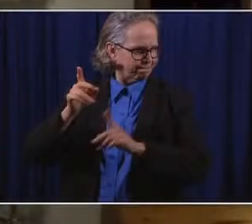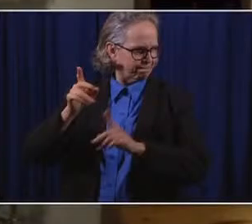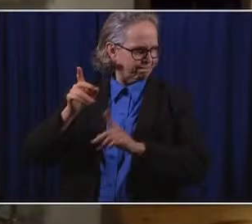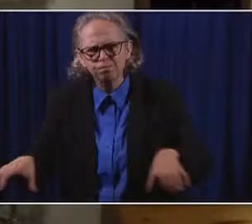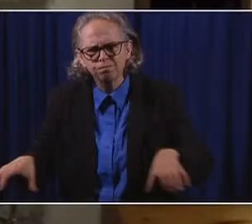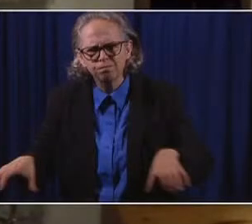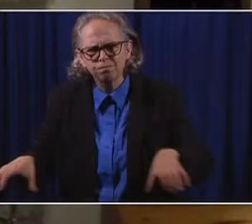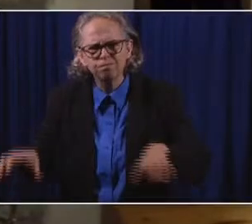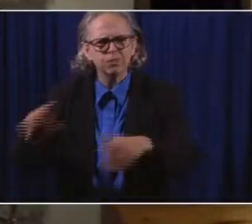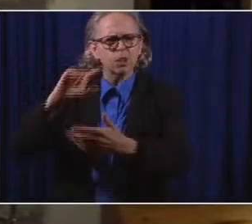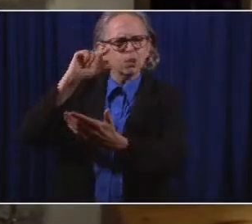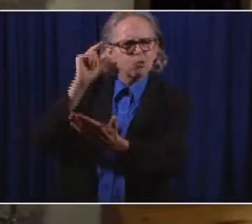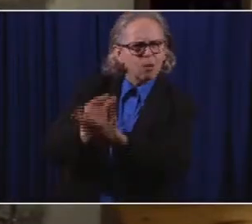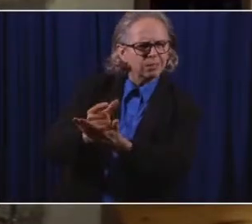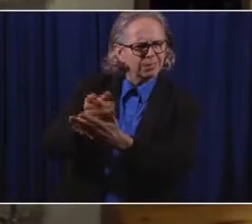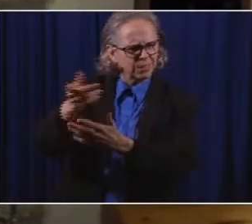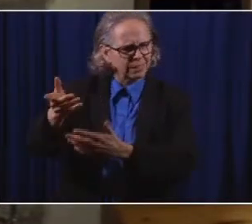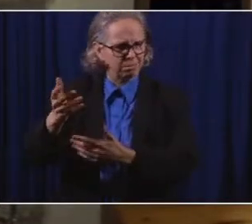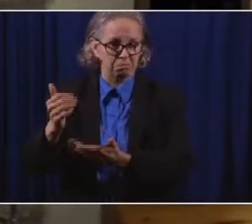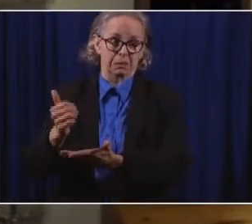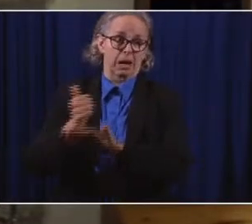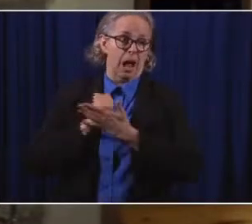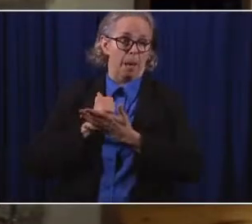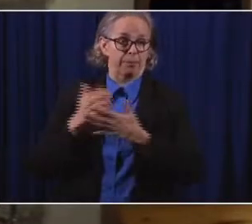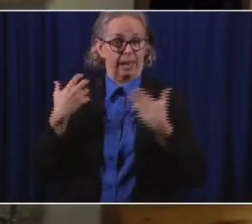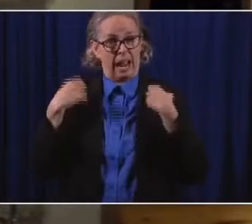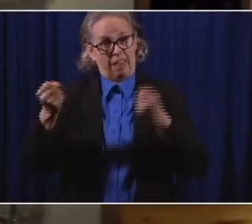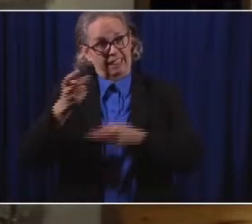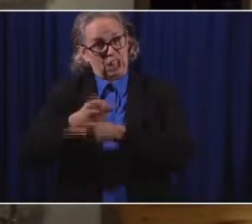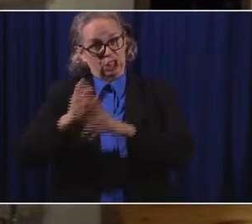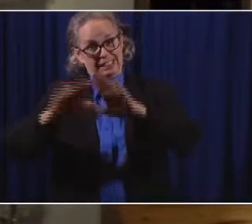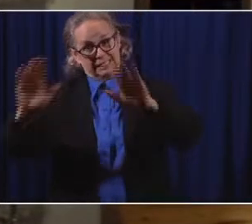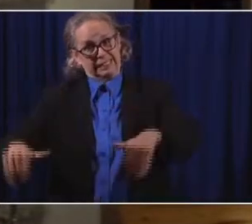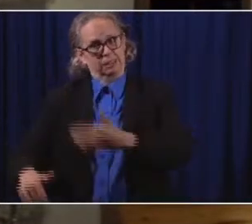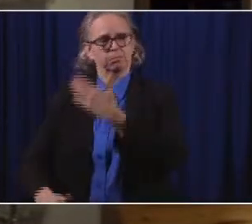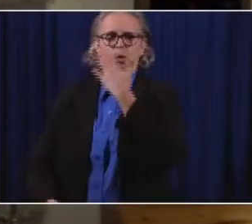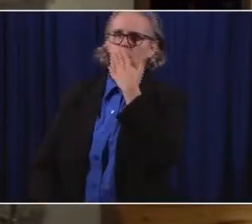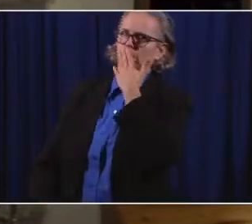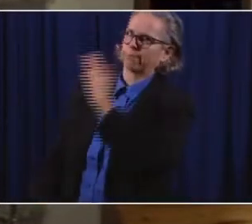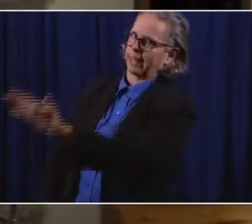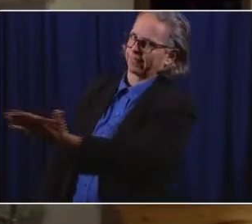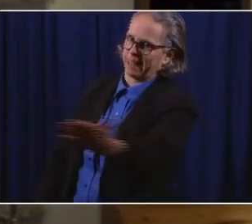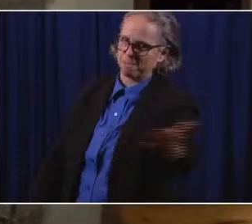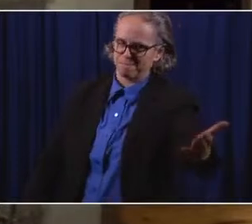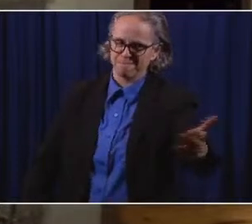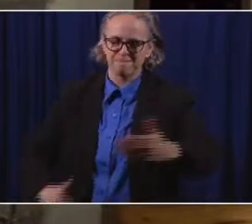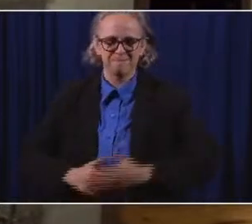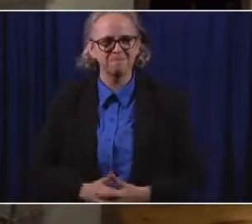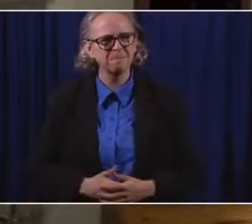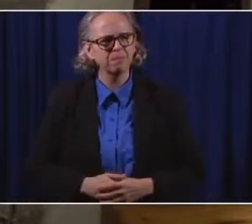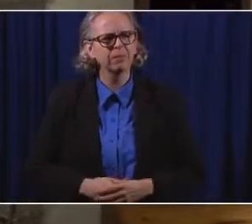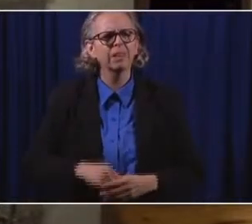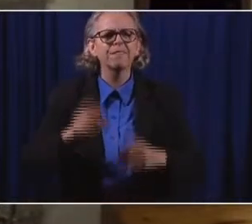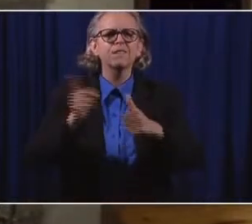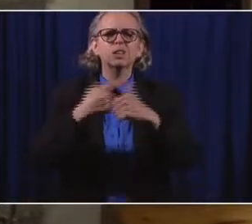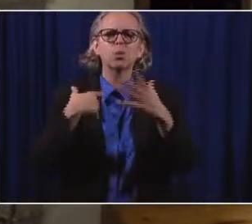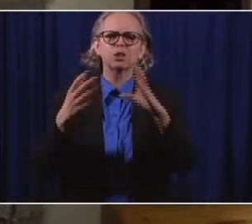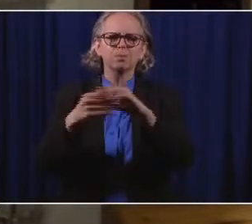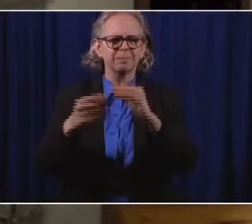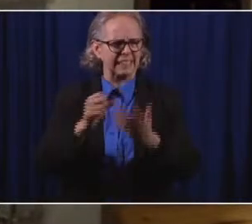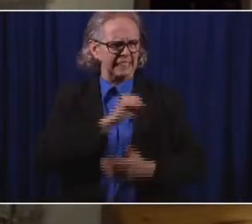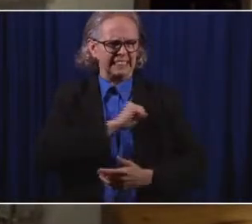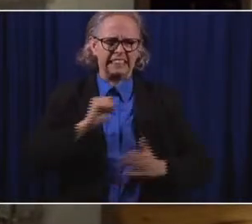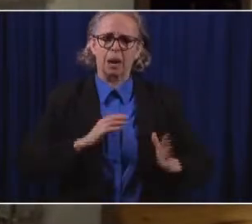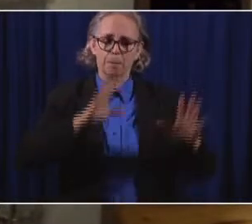help our healthcare system in the state of Ohio. Let me start by thanking Senate President Obhoff, Speaker Cupp, members of the